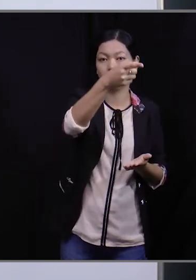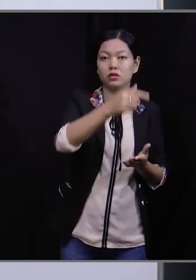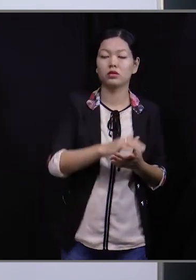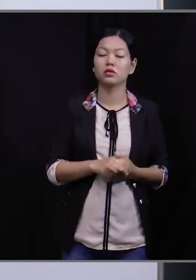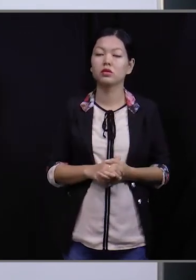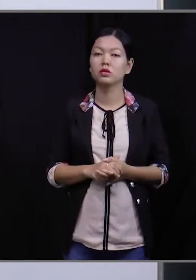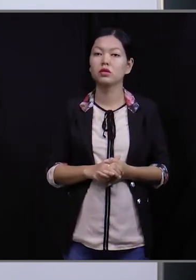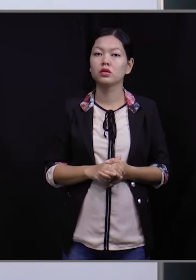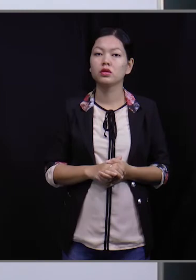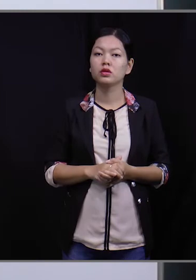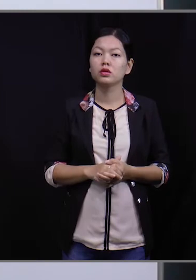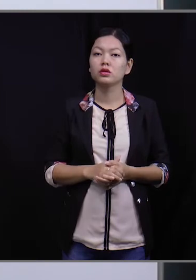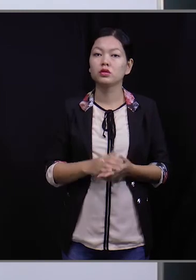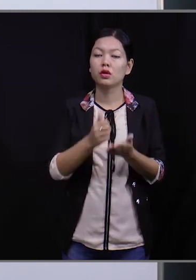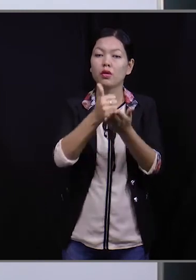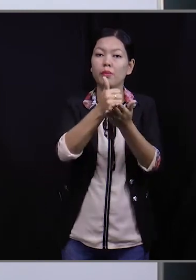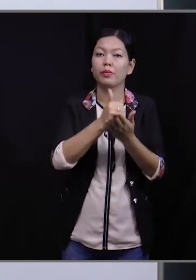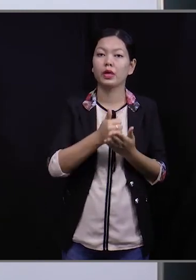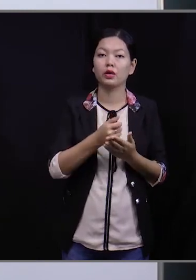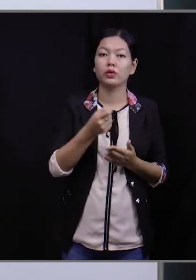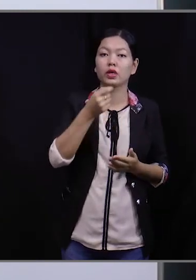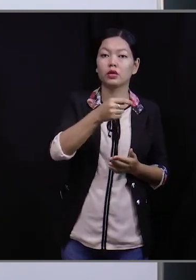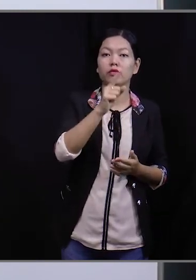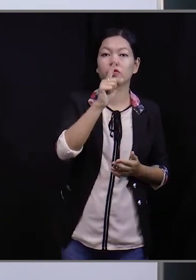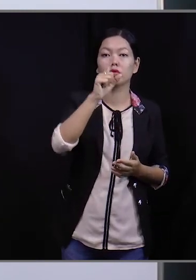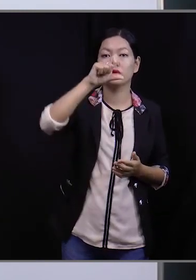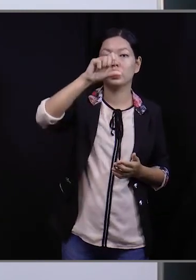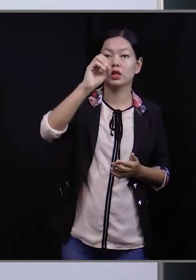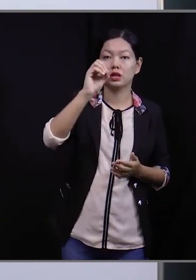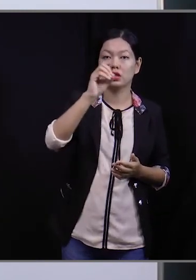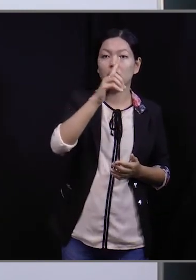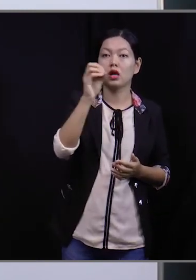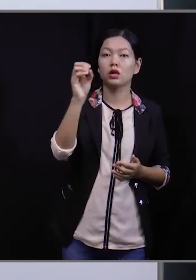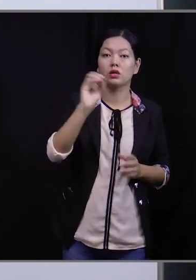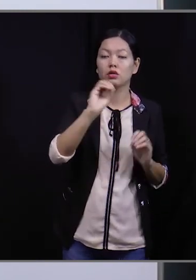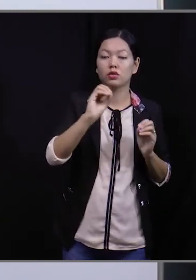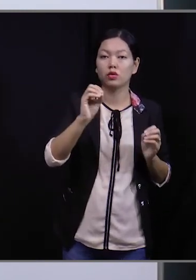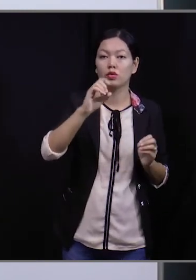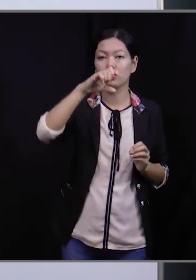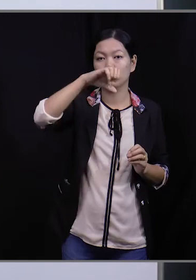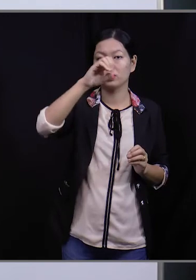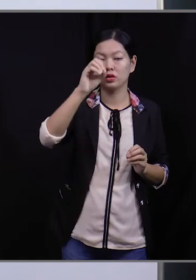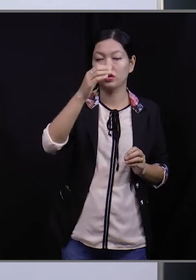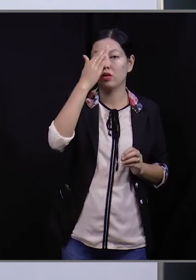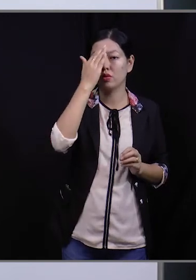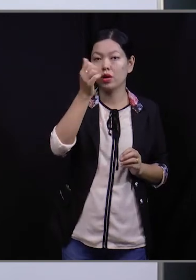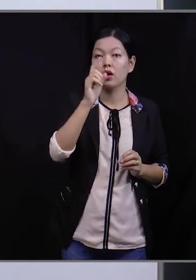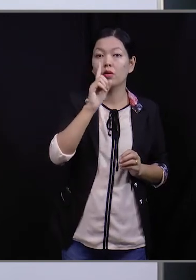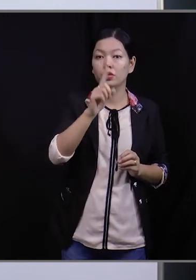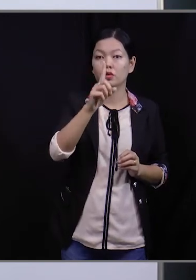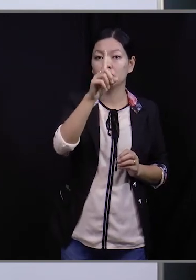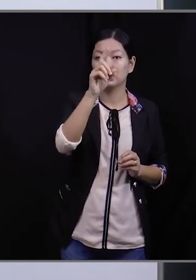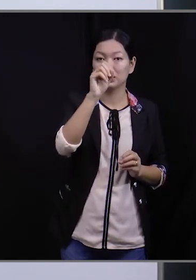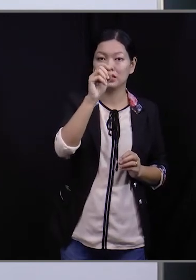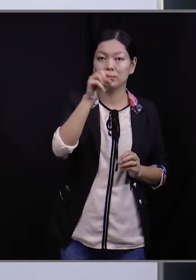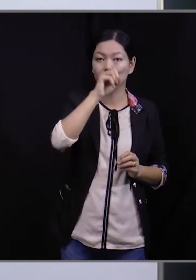amount up to 90. Then it's already deducted or not. This is called margin requirement. So in times of